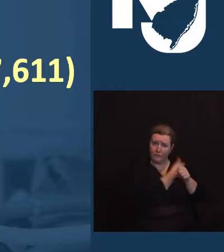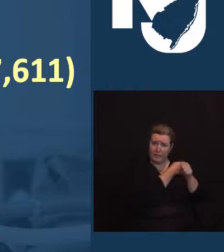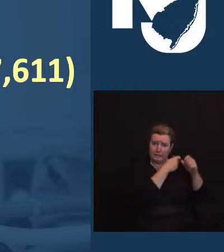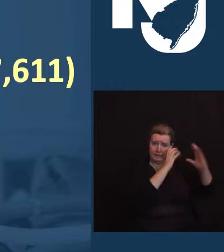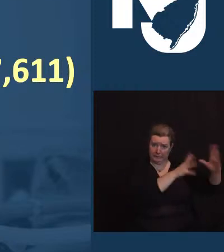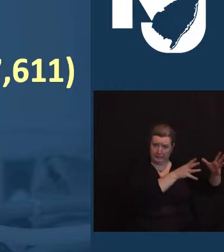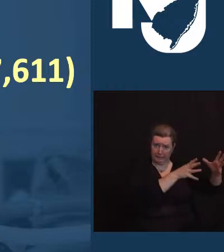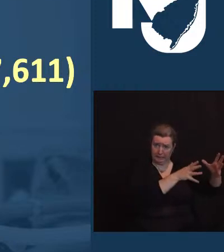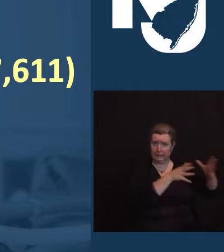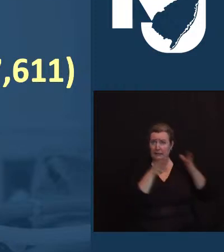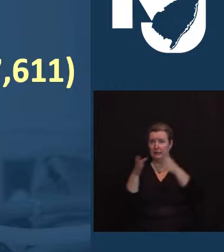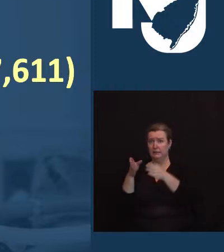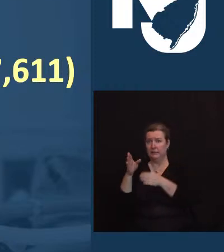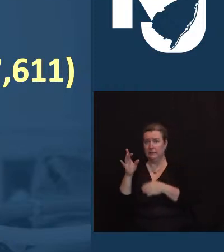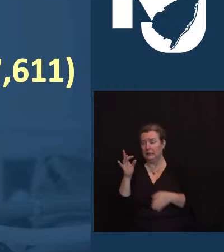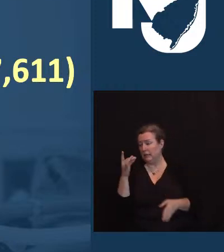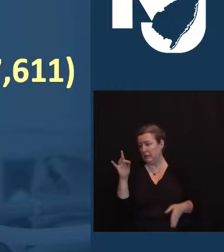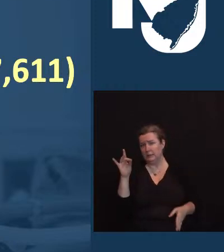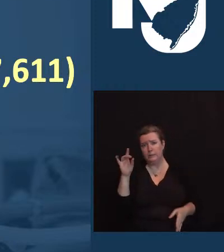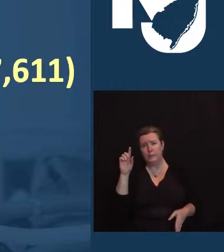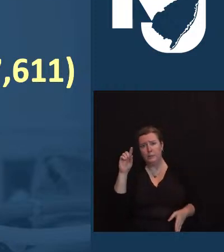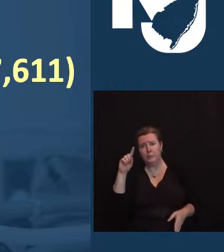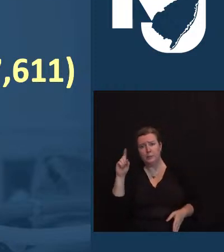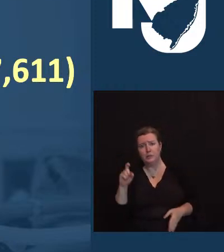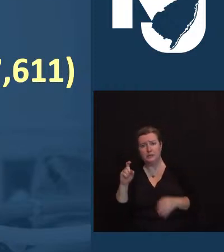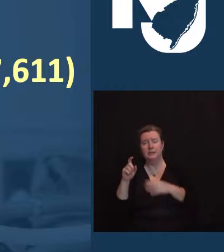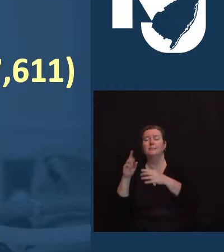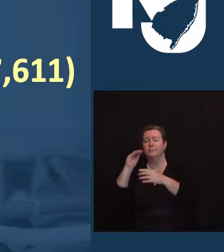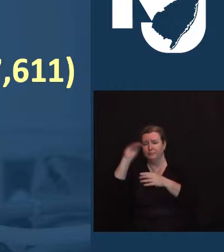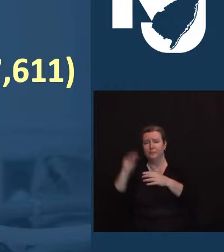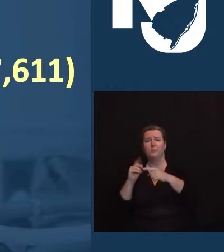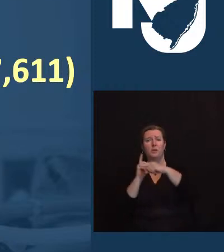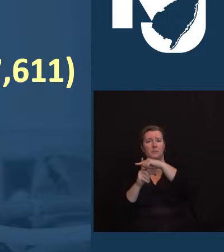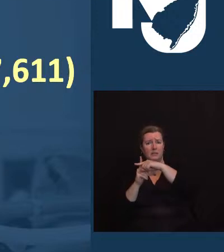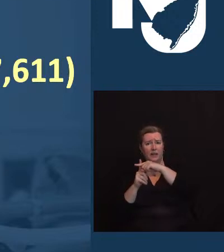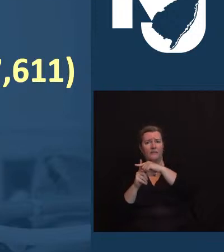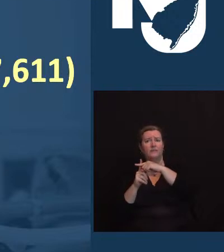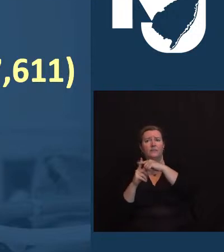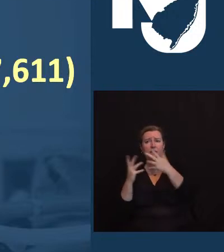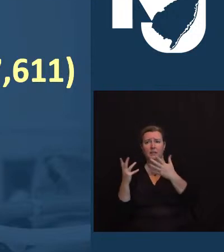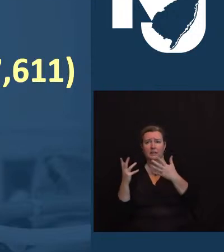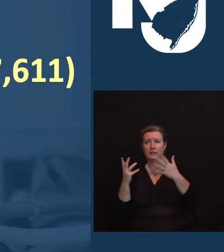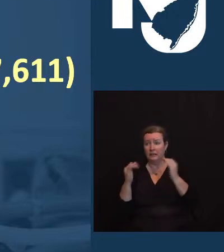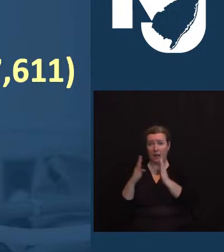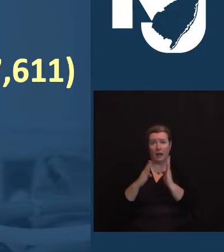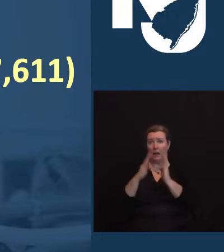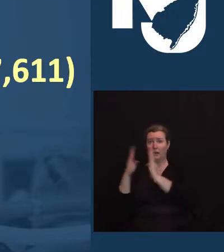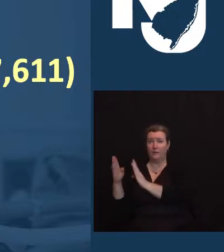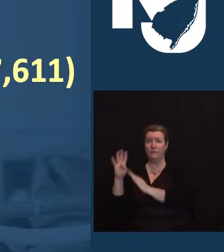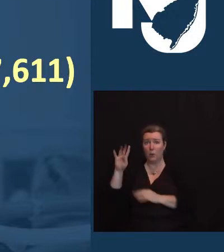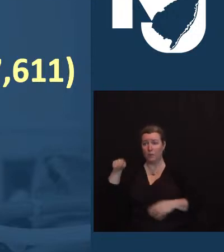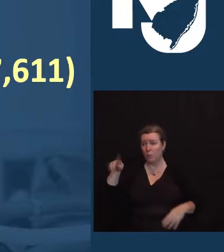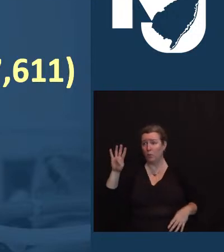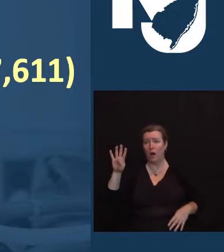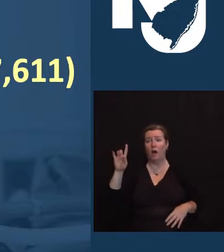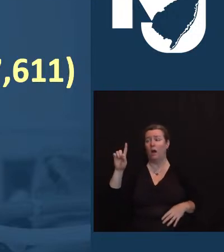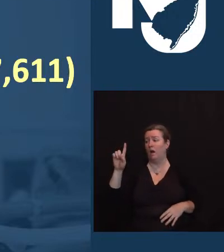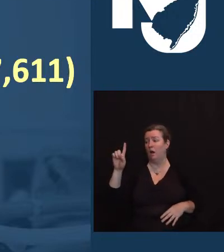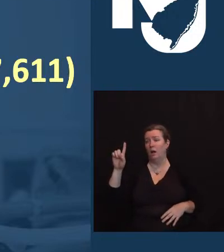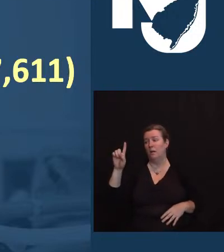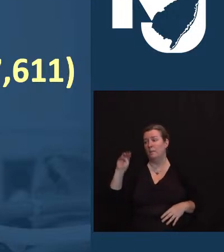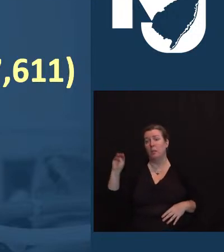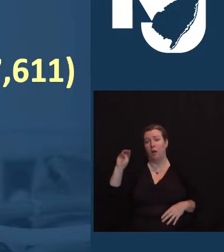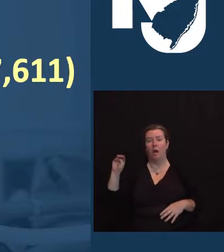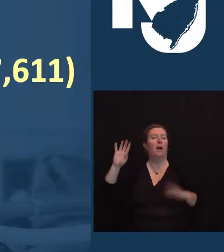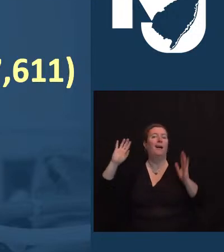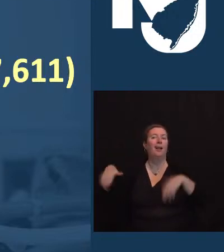than 18% of the positive cases for the week, while the roughly 4.1 million unvaccinated or not yet fully